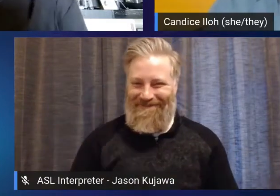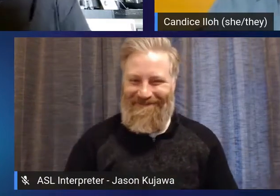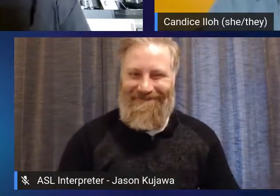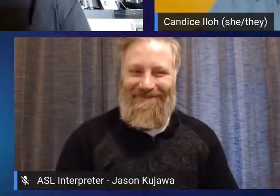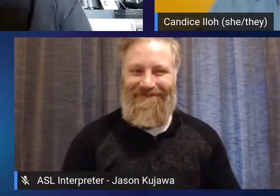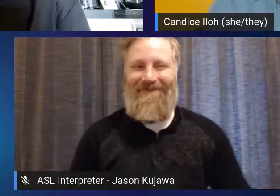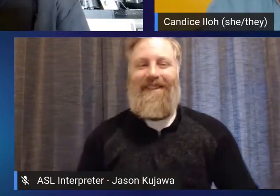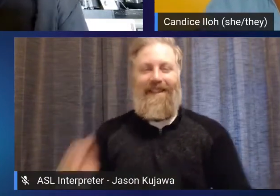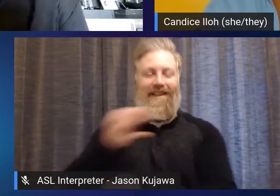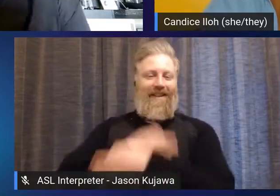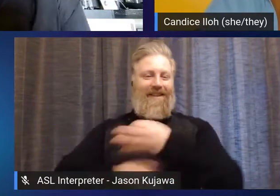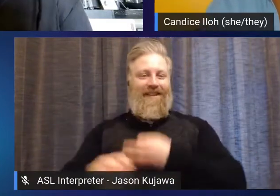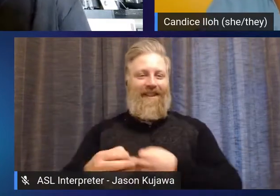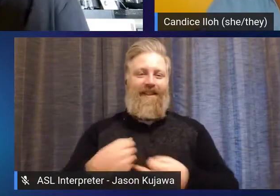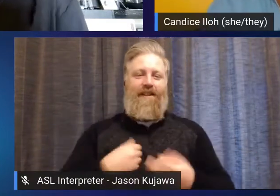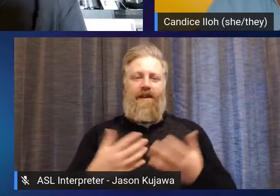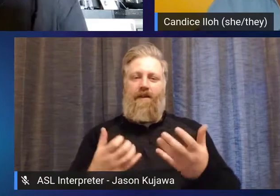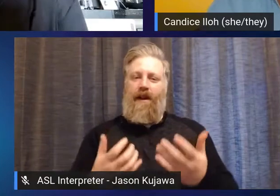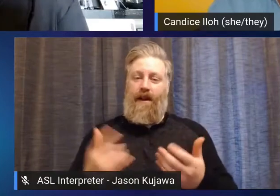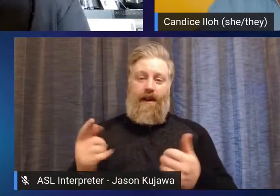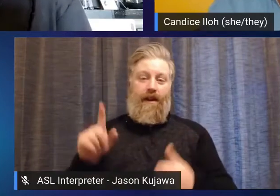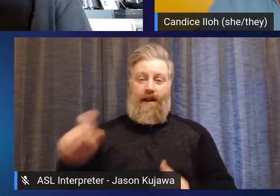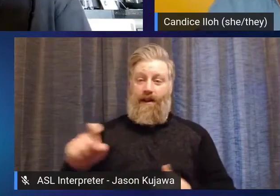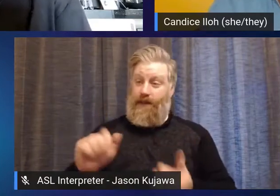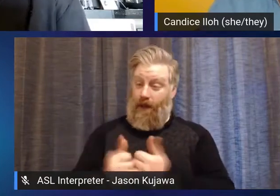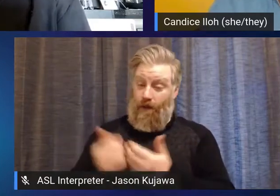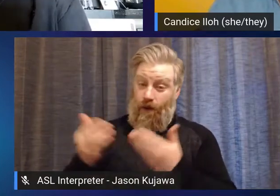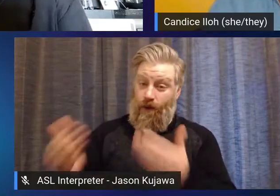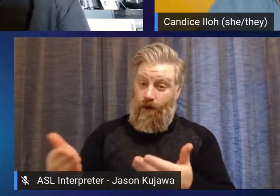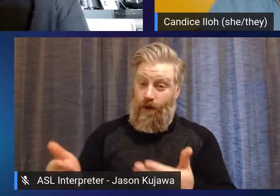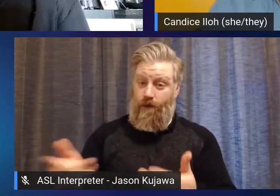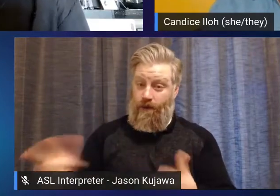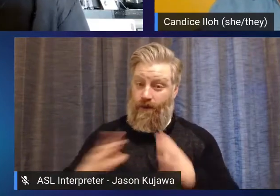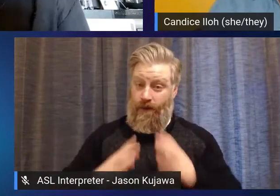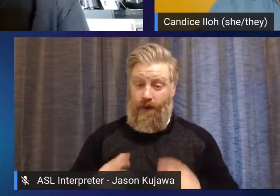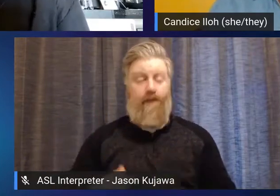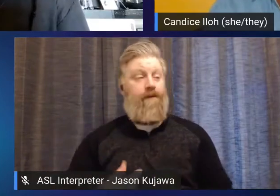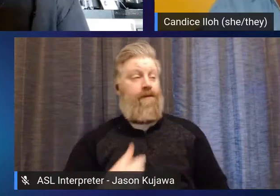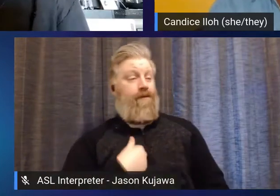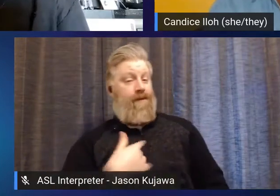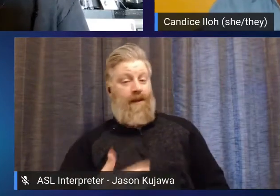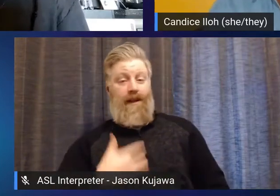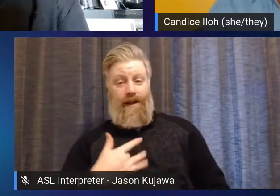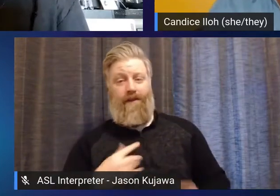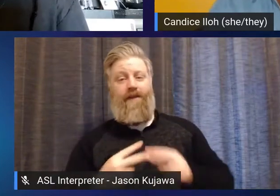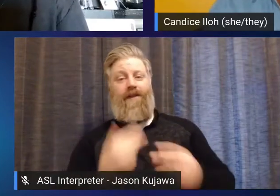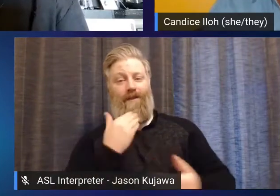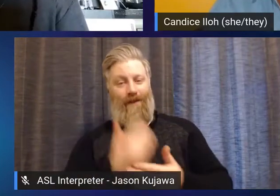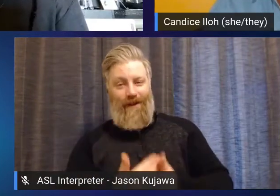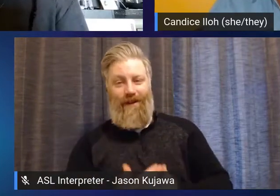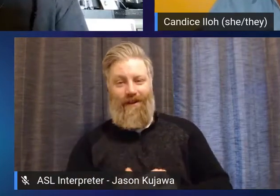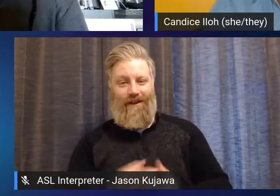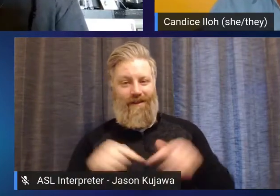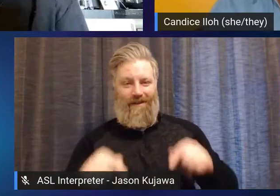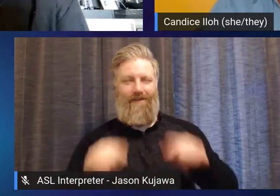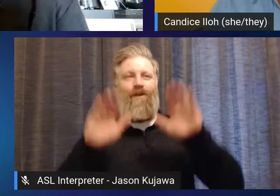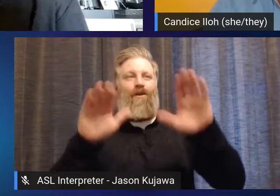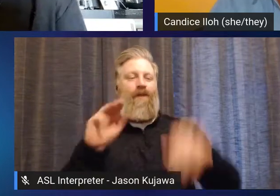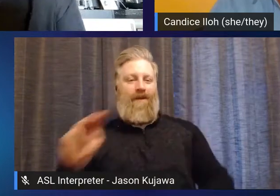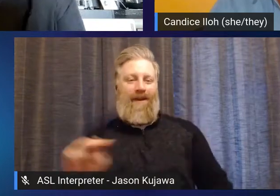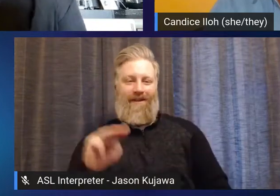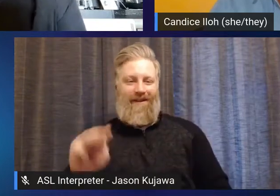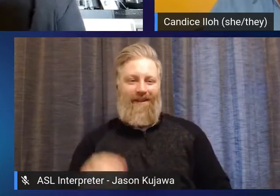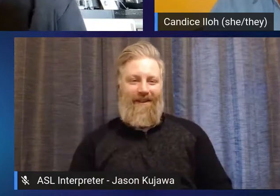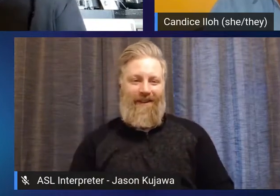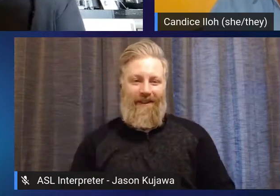Instead, I want to ask you, first of all, are you good? How are you, my friend? I feel really good. This is a great Monday. Good.